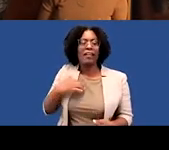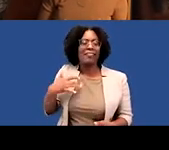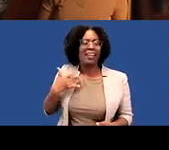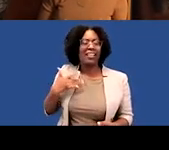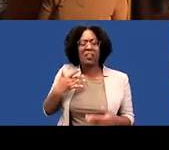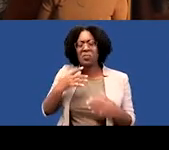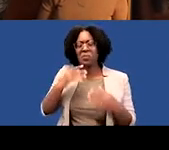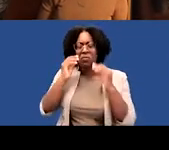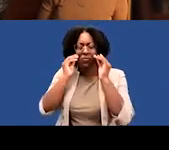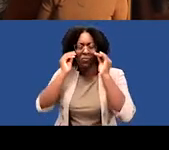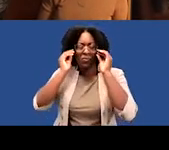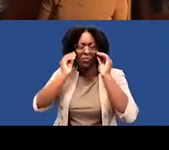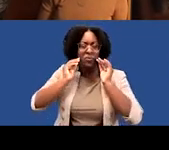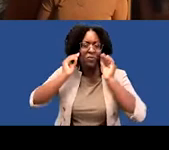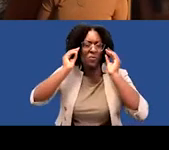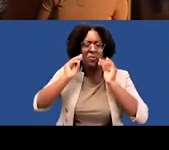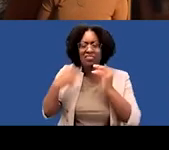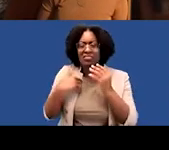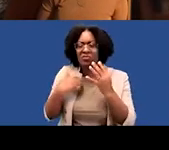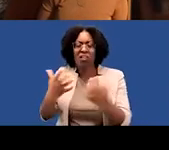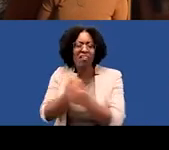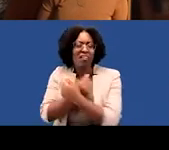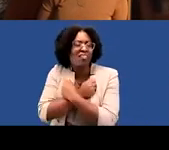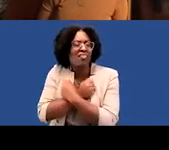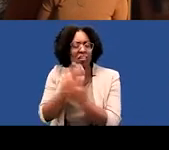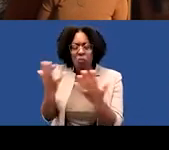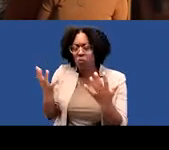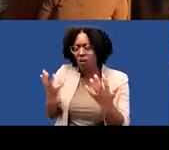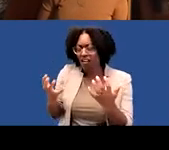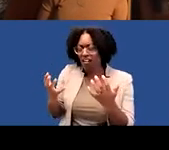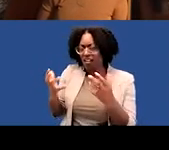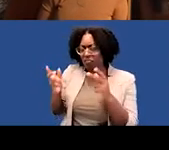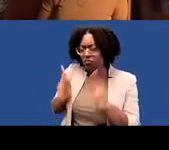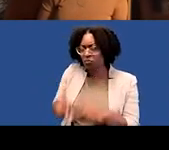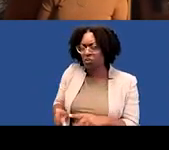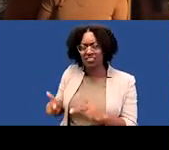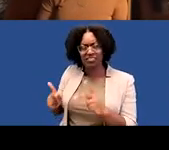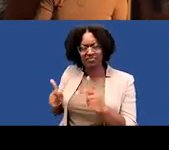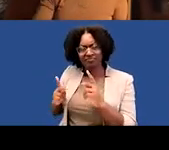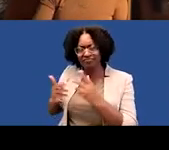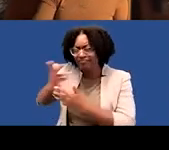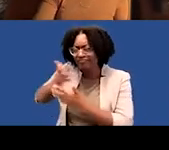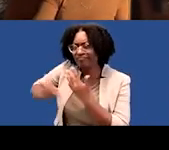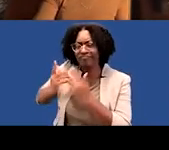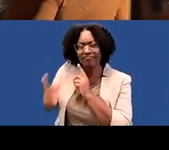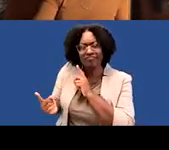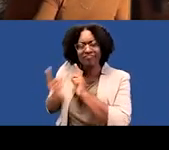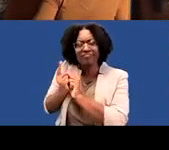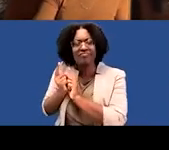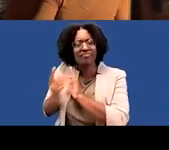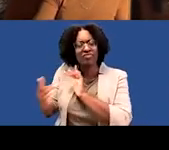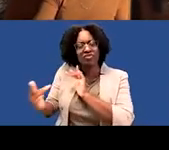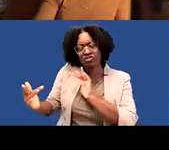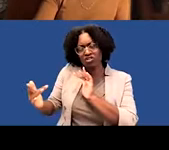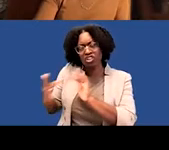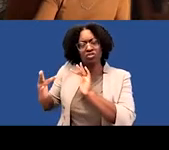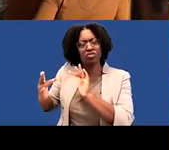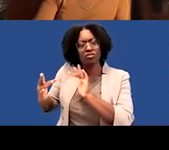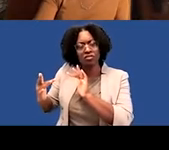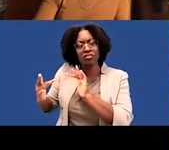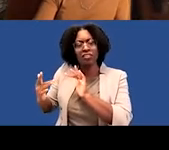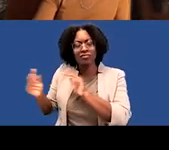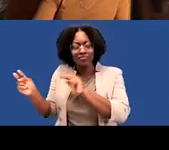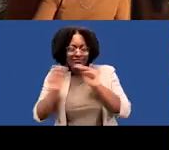tenderness in that embrace and really focusing on the touch of their hands and how much can be communicated in that gesture.